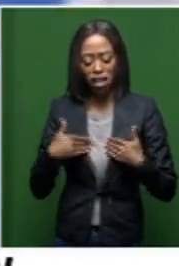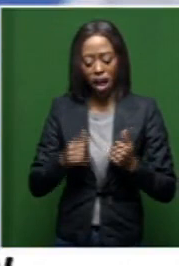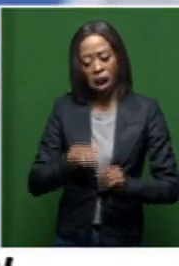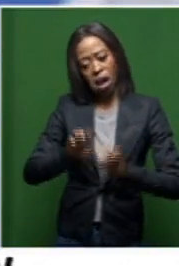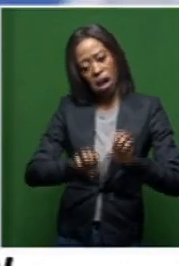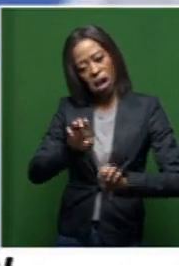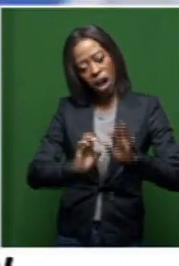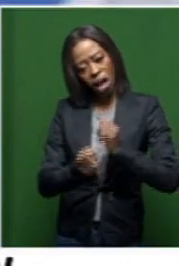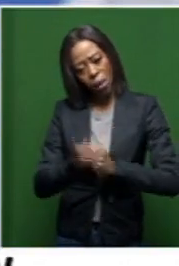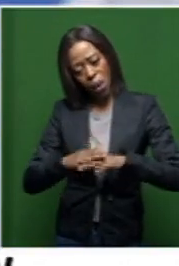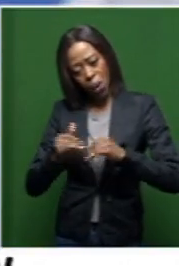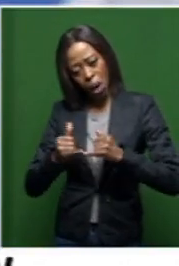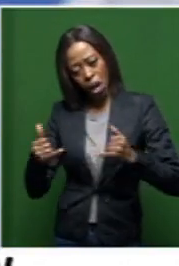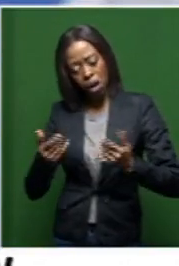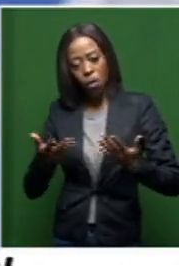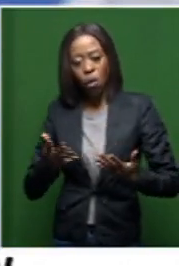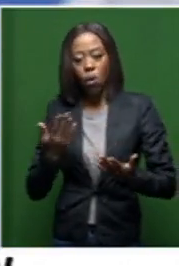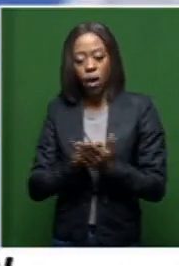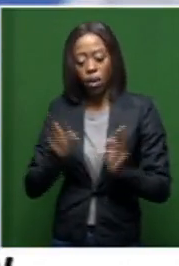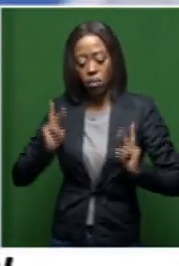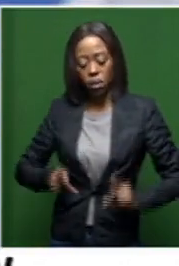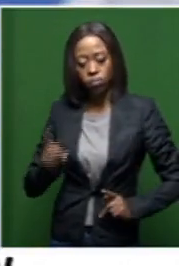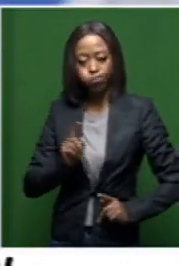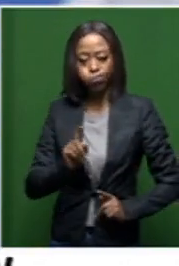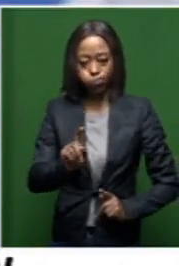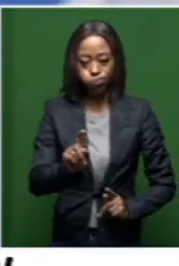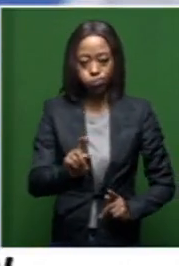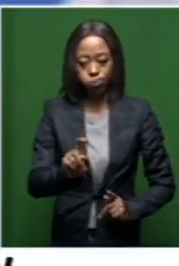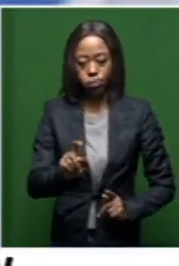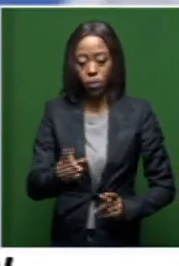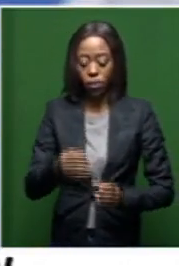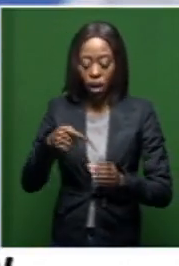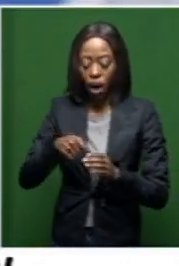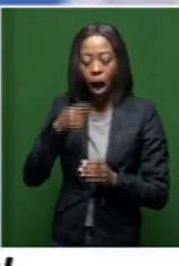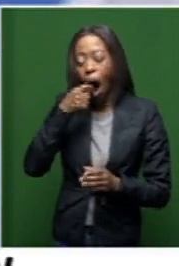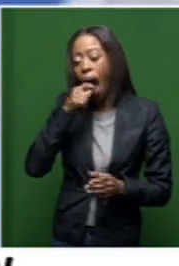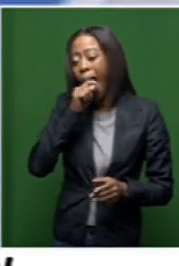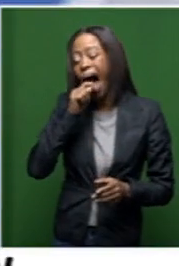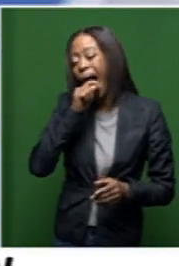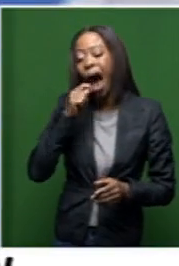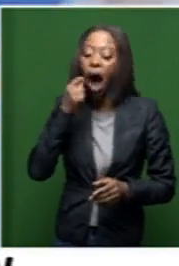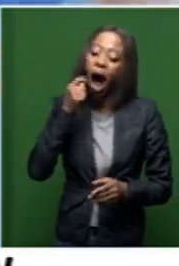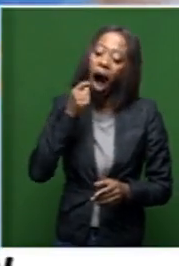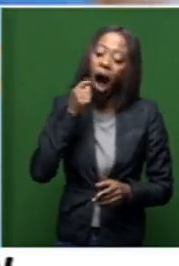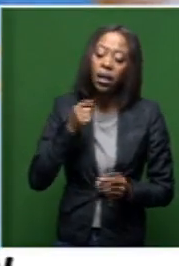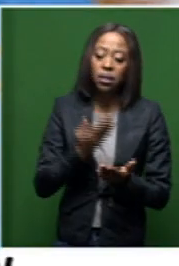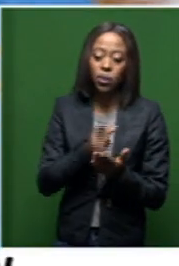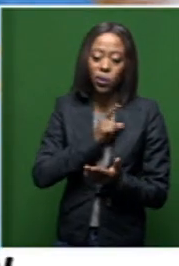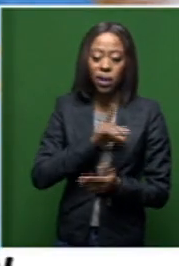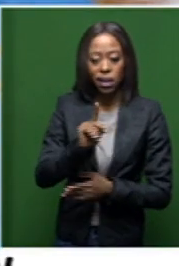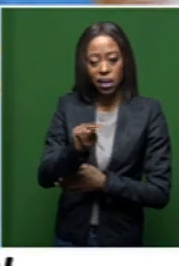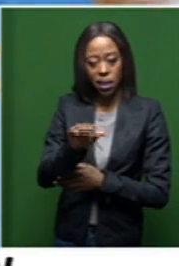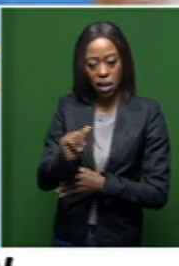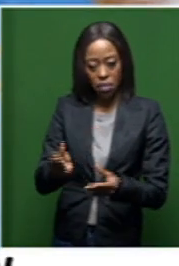that's done online or offline. We courier a buccal swab or a cheek swab in order to get your DNA. And this